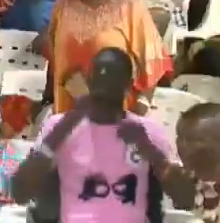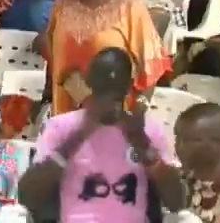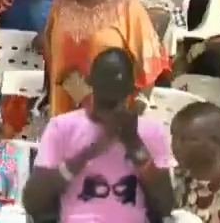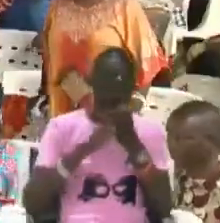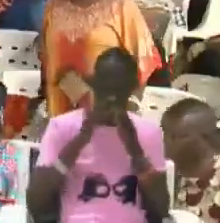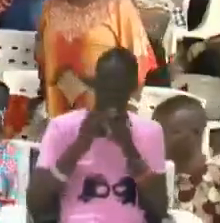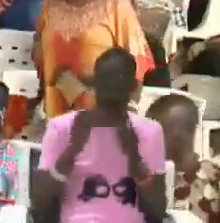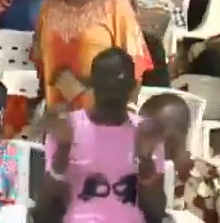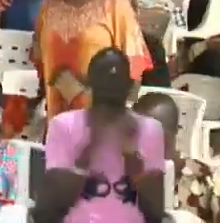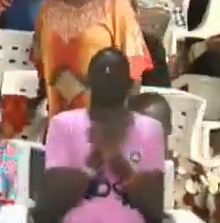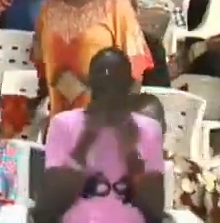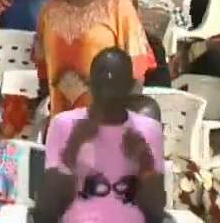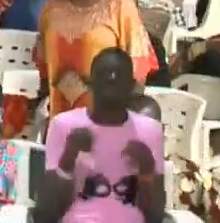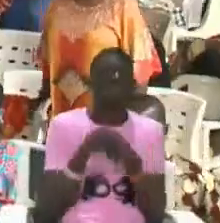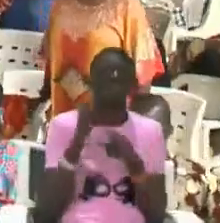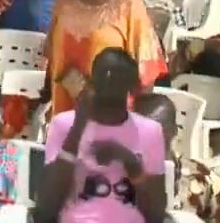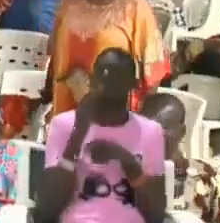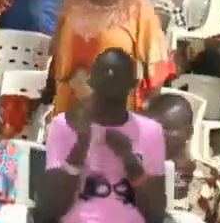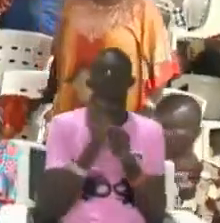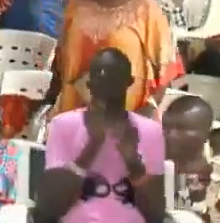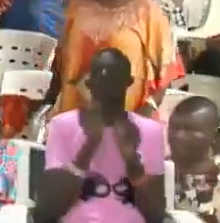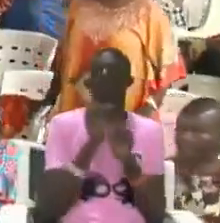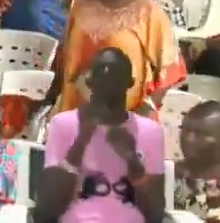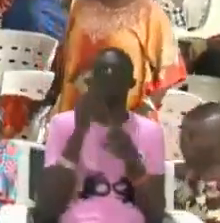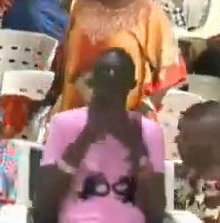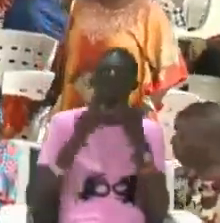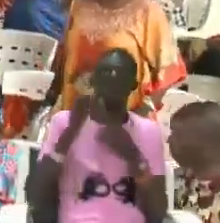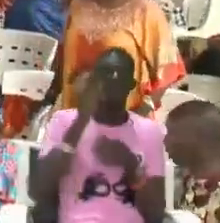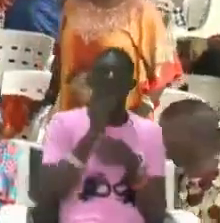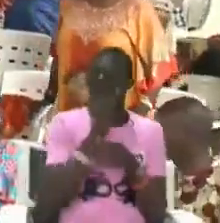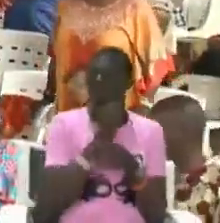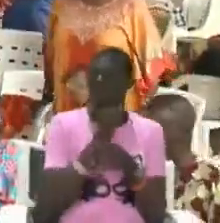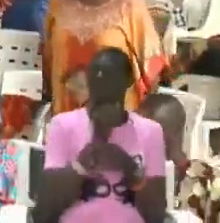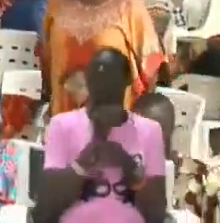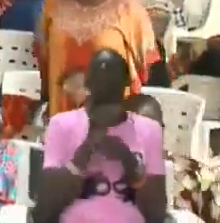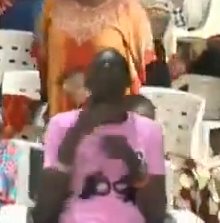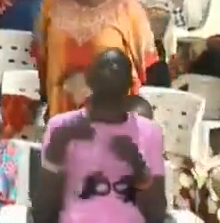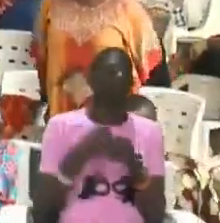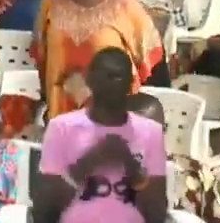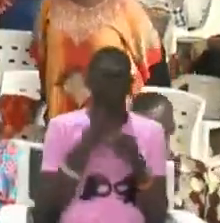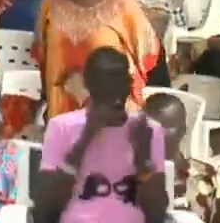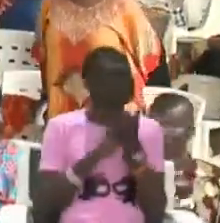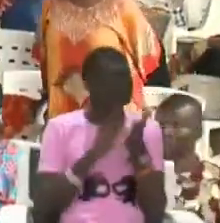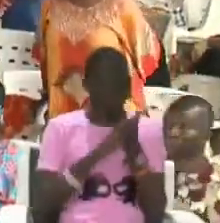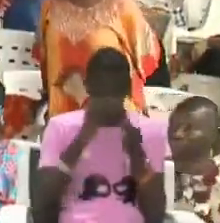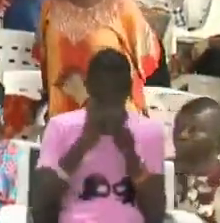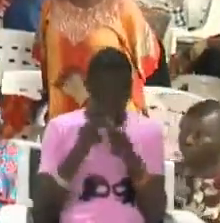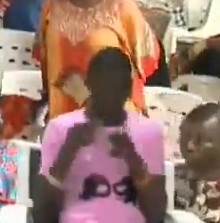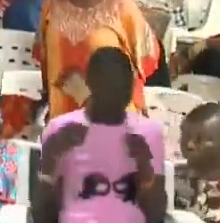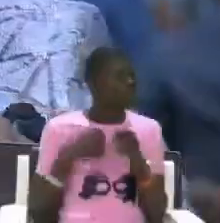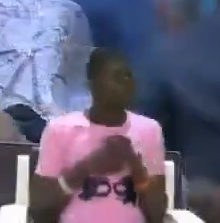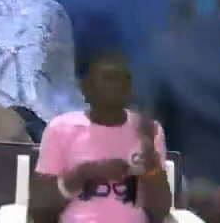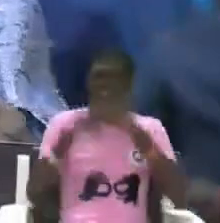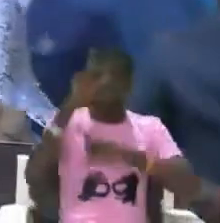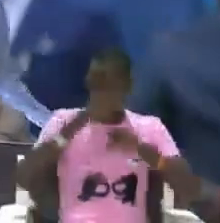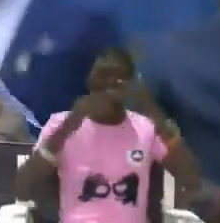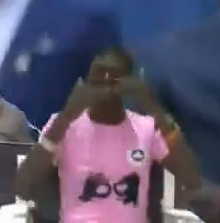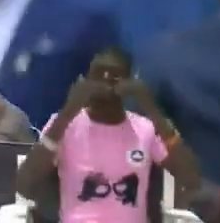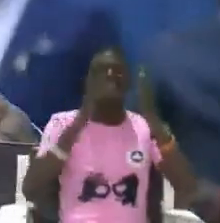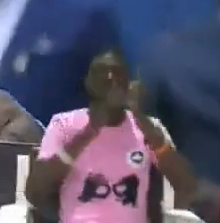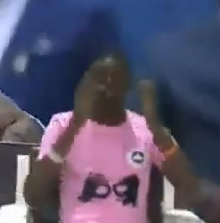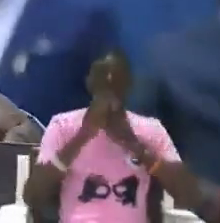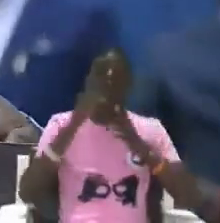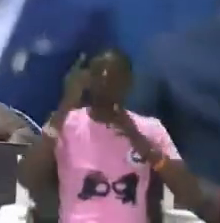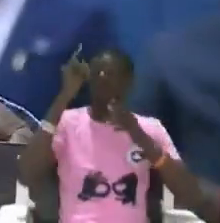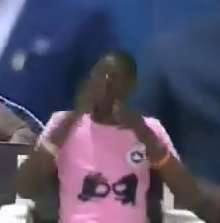none like you, the Holy One of Israel. The great I am that is I am, we extol you. We say, Daddy, you are worthy. You